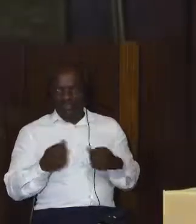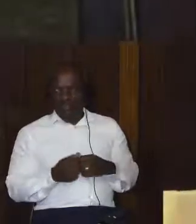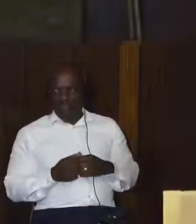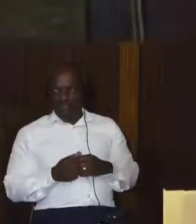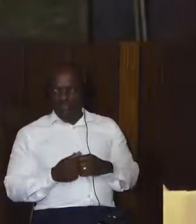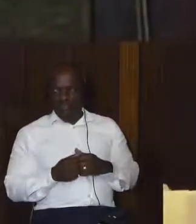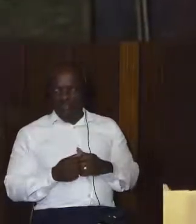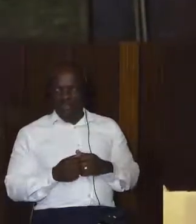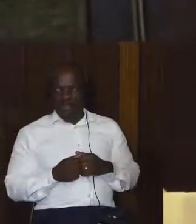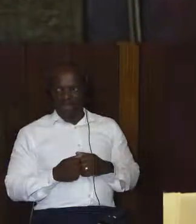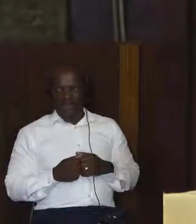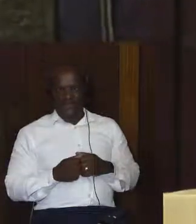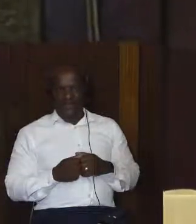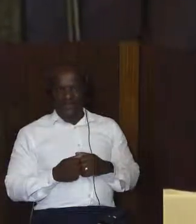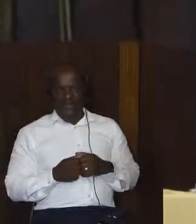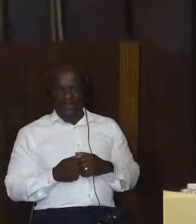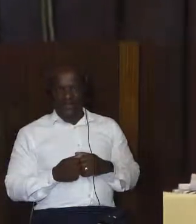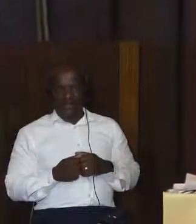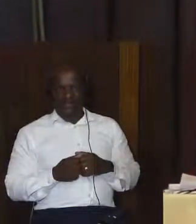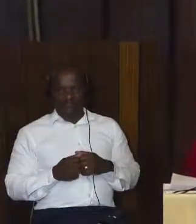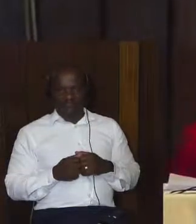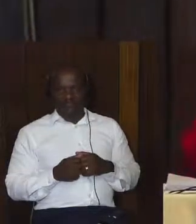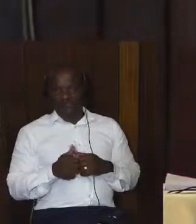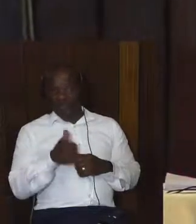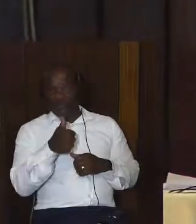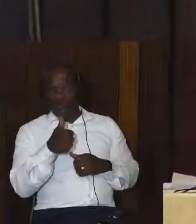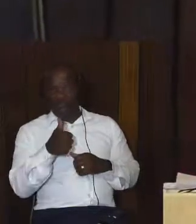Nell? You're fine.